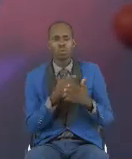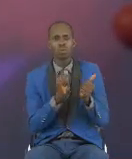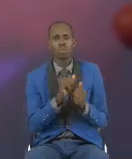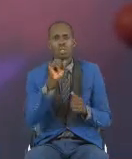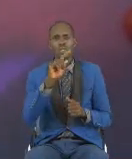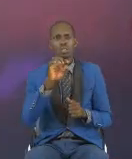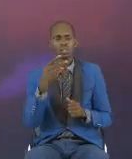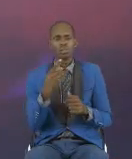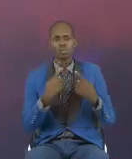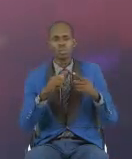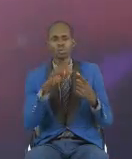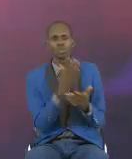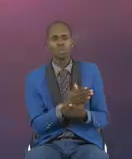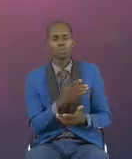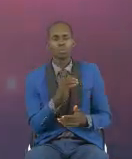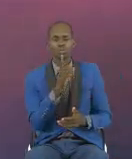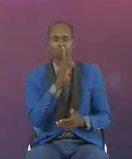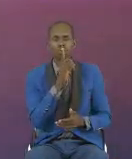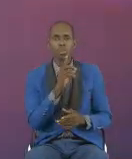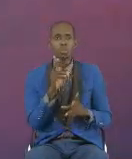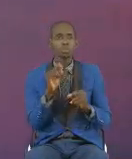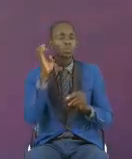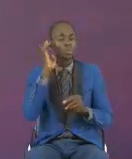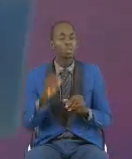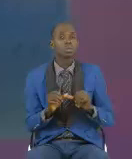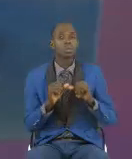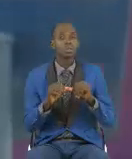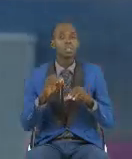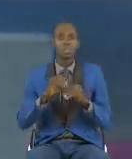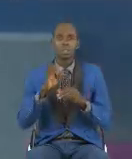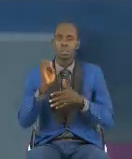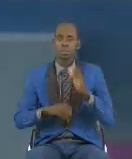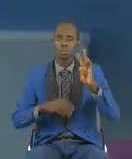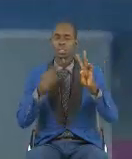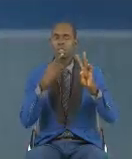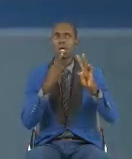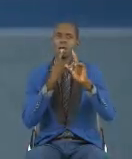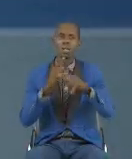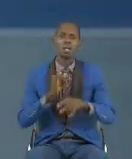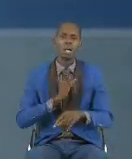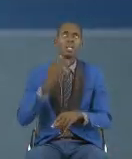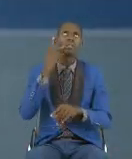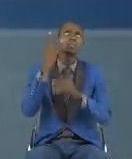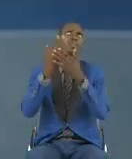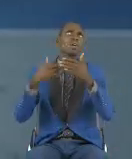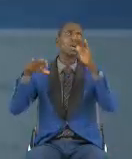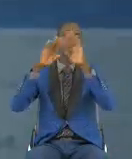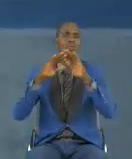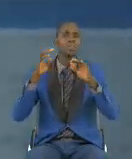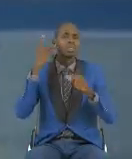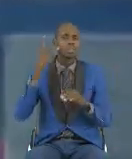He continued. Chapter 7, and then he said, I see the heavens open. Chapter 8, they scattered them,